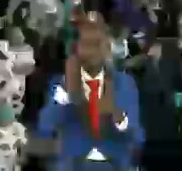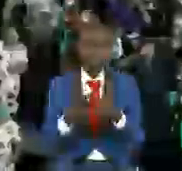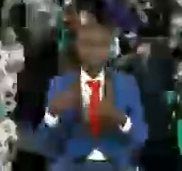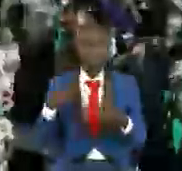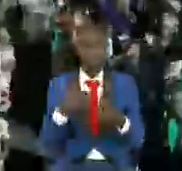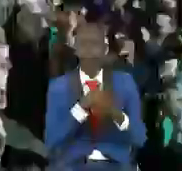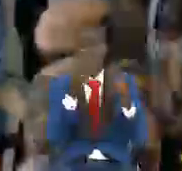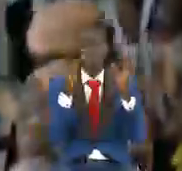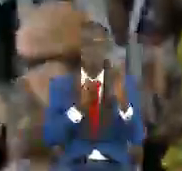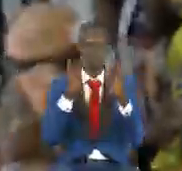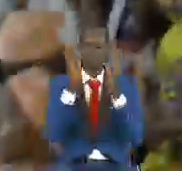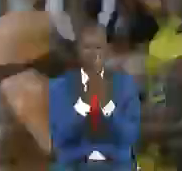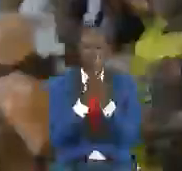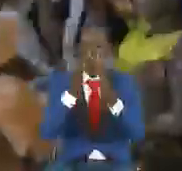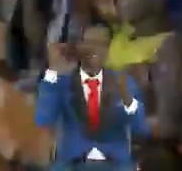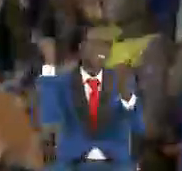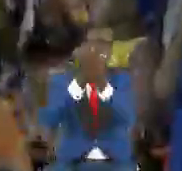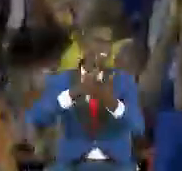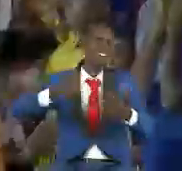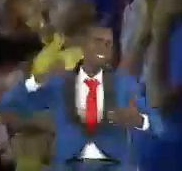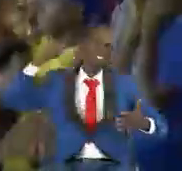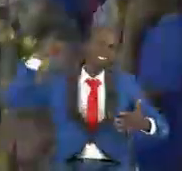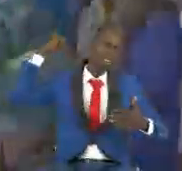I pray.